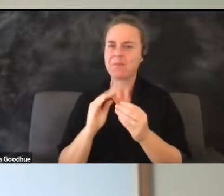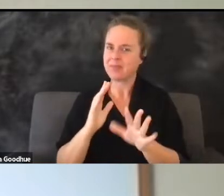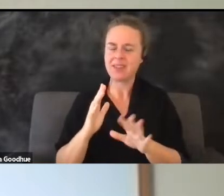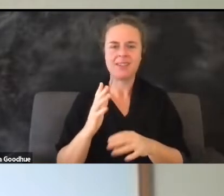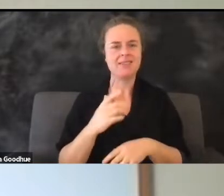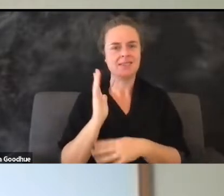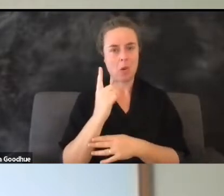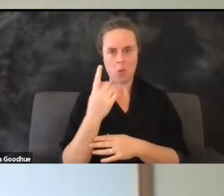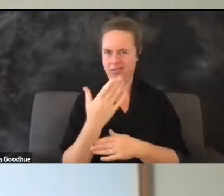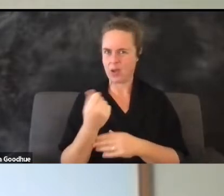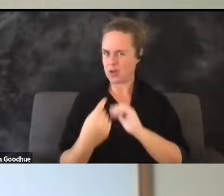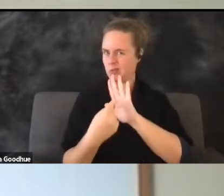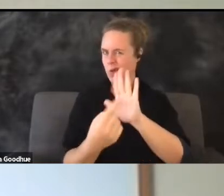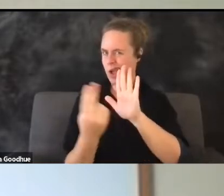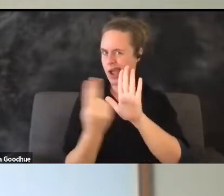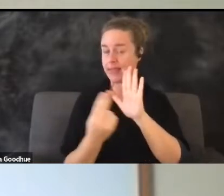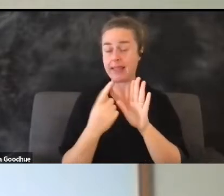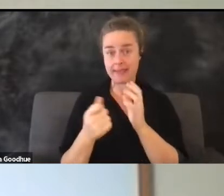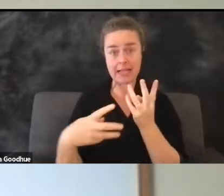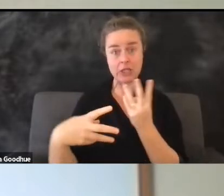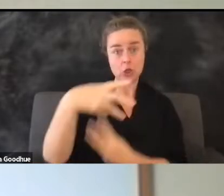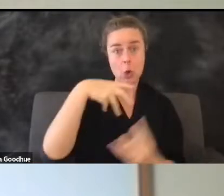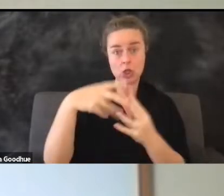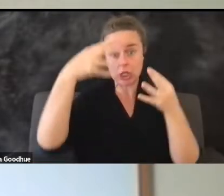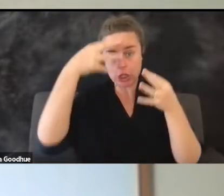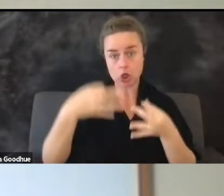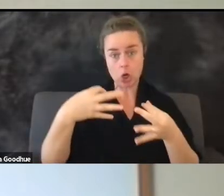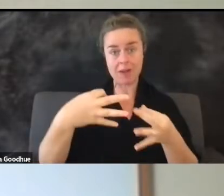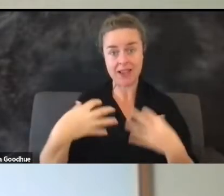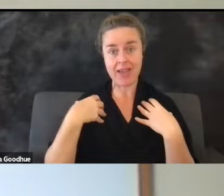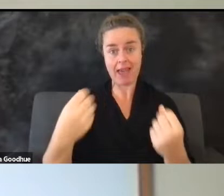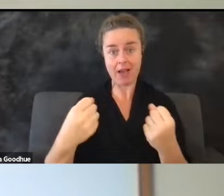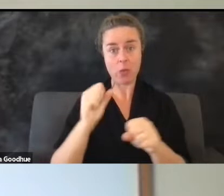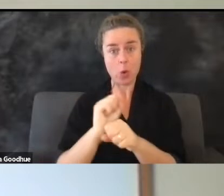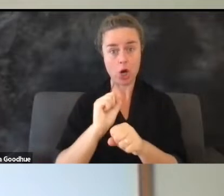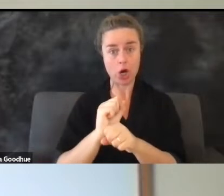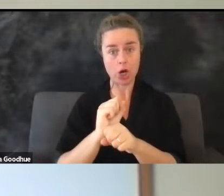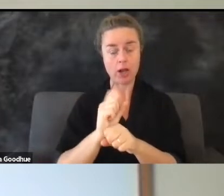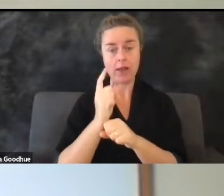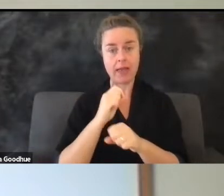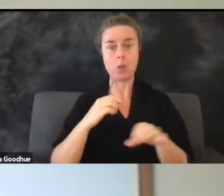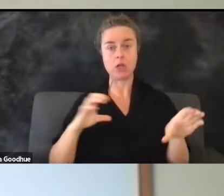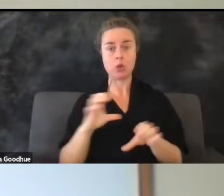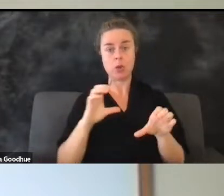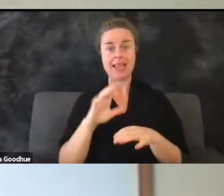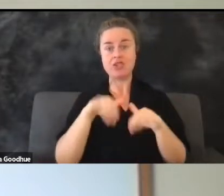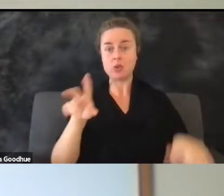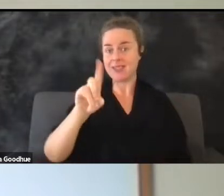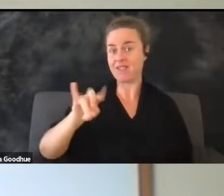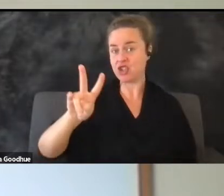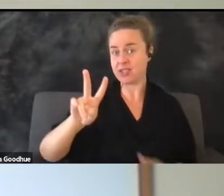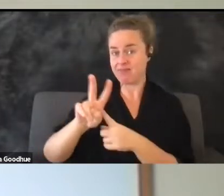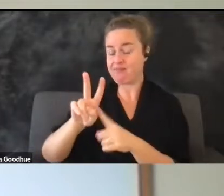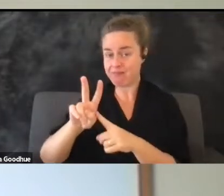want to highlight is that the social determinants of health work that we're doing in the children's division is something I'd like to spend a little bit more